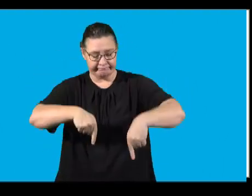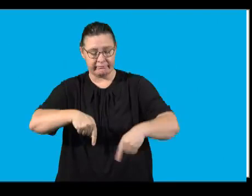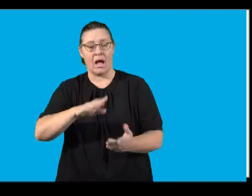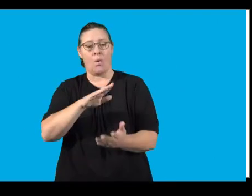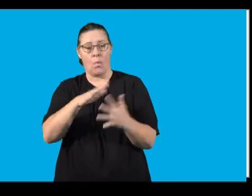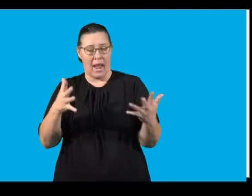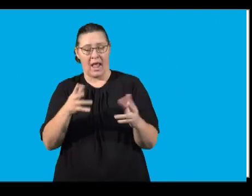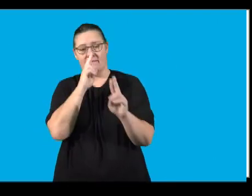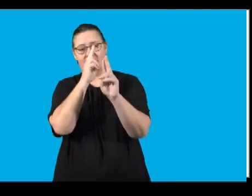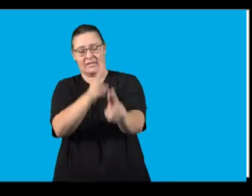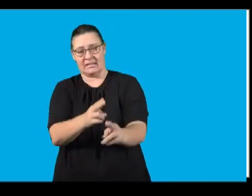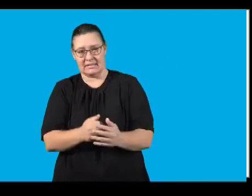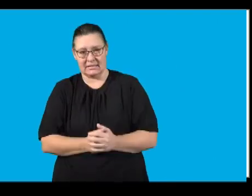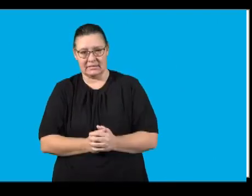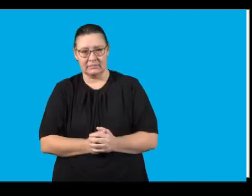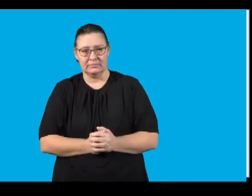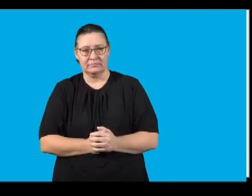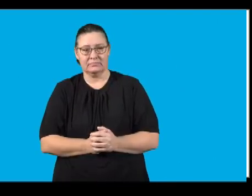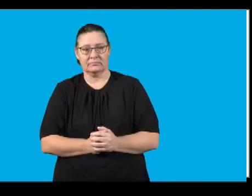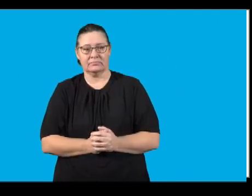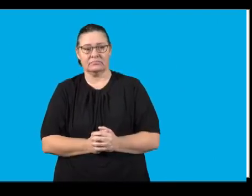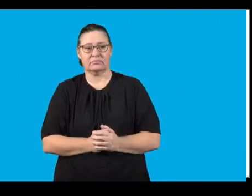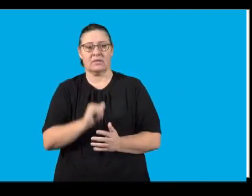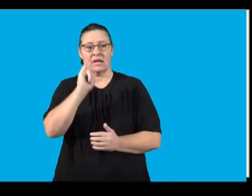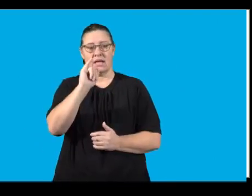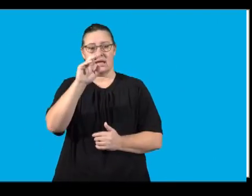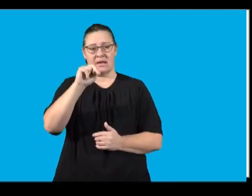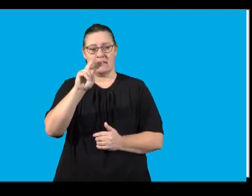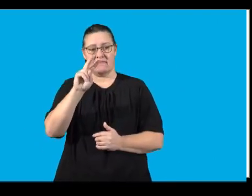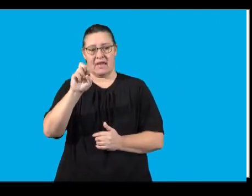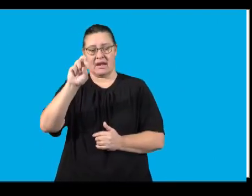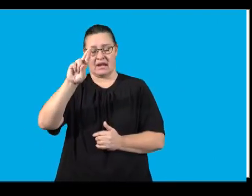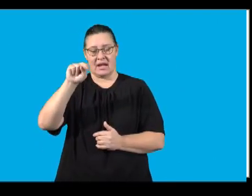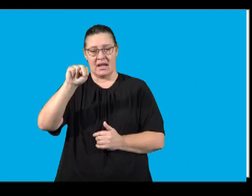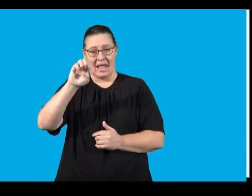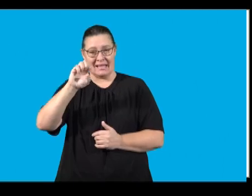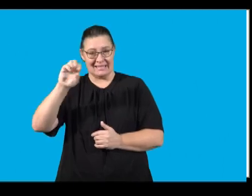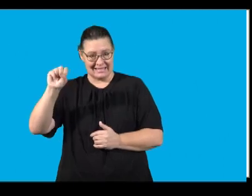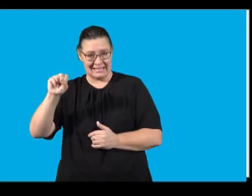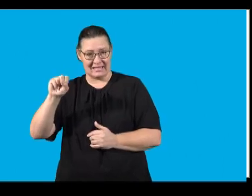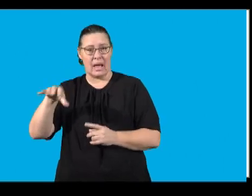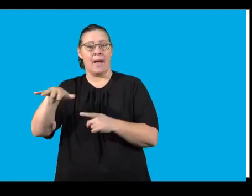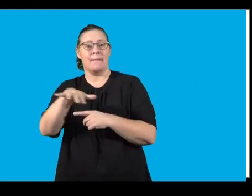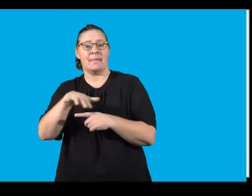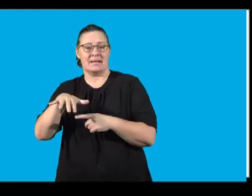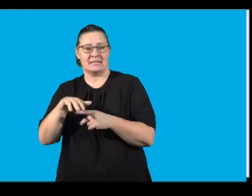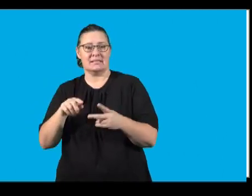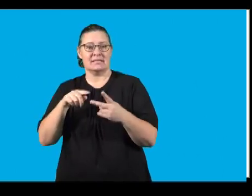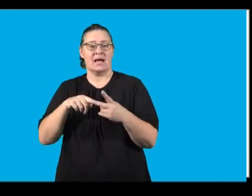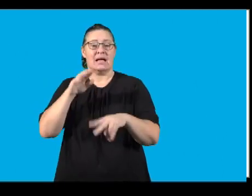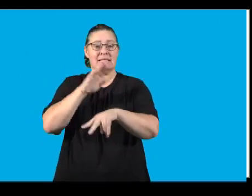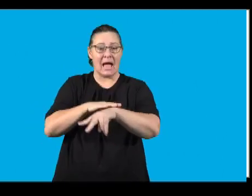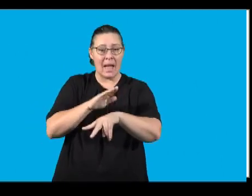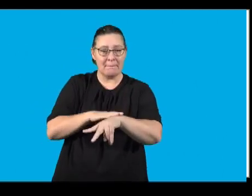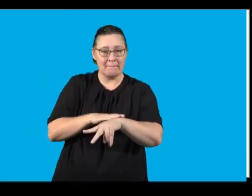So place is Inverness. There we have it contained in our response, in our solution, as well as